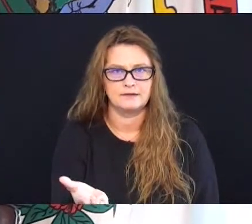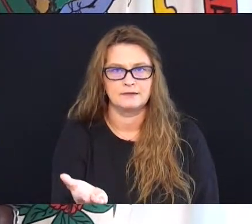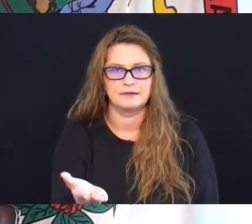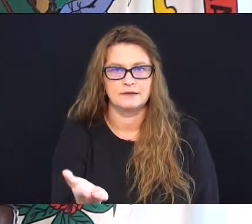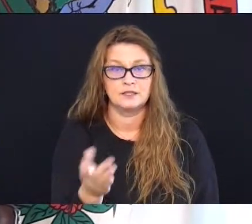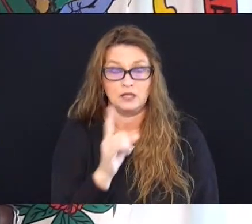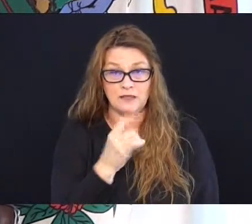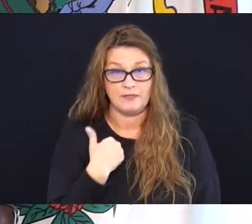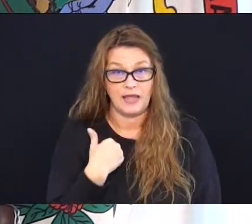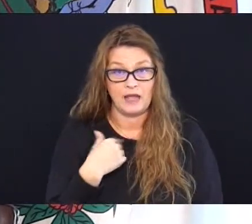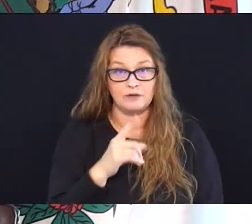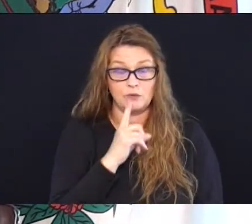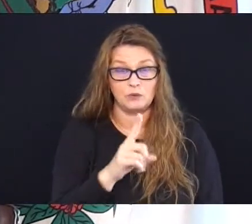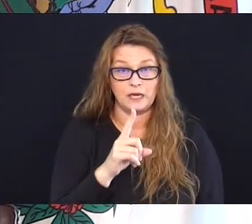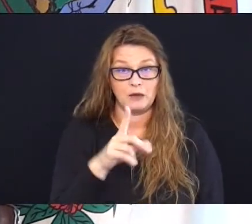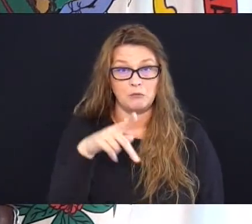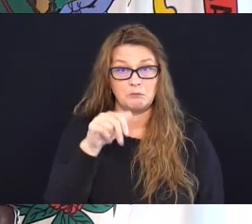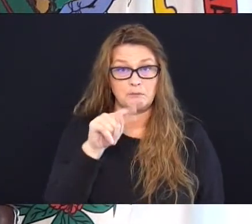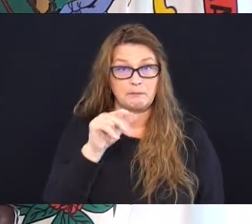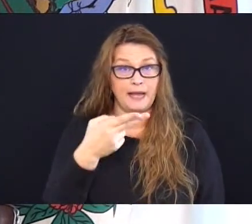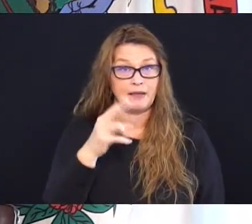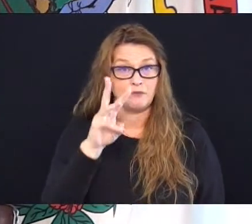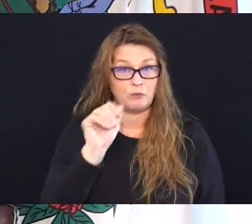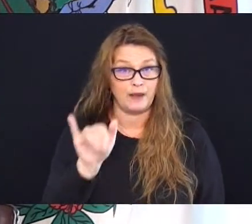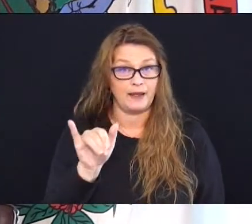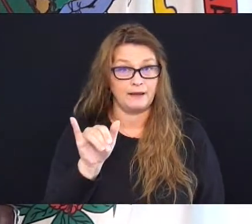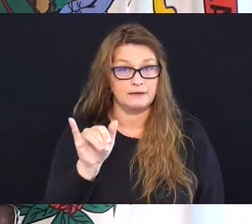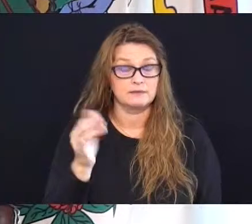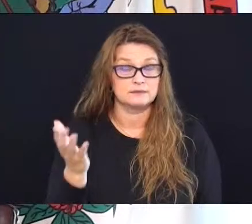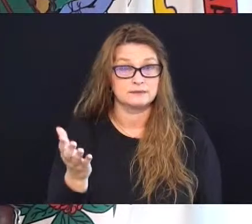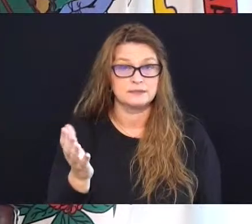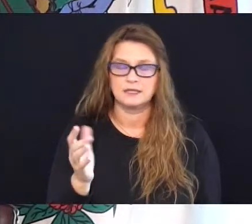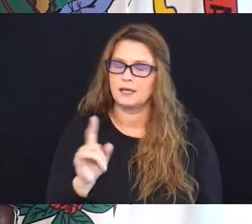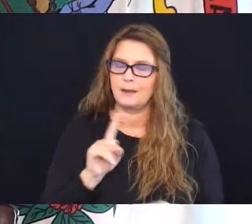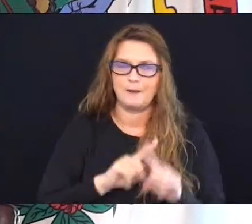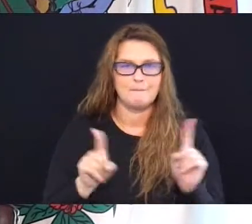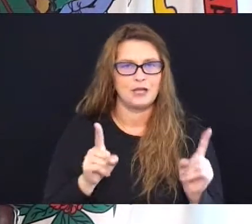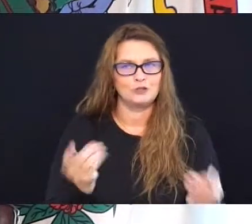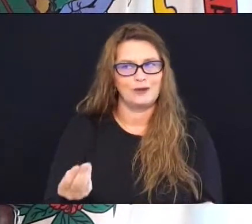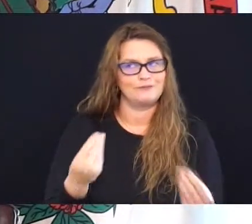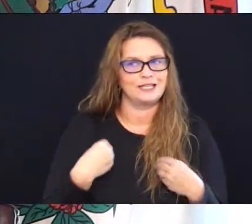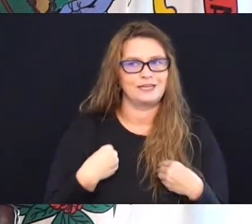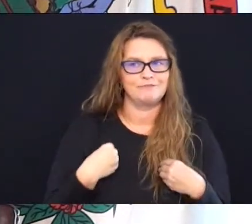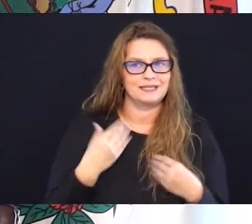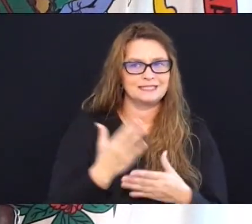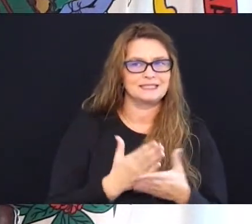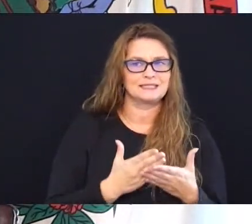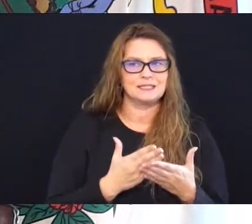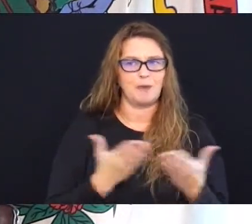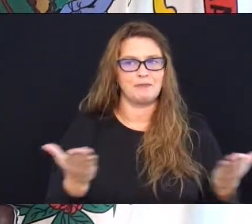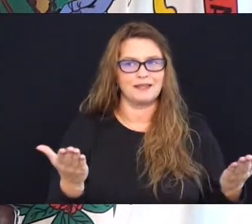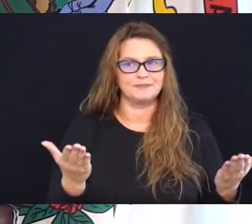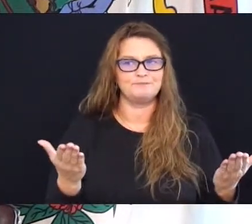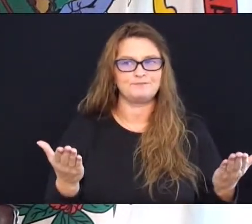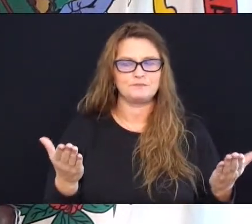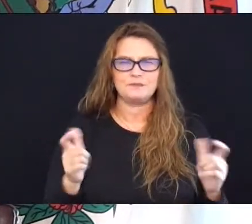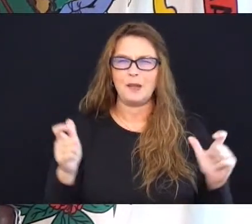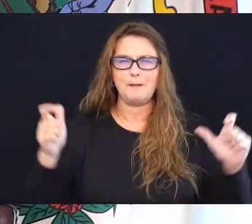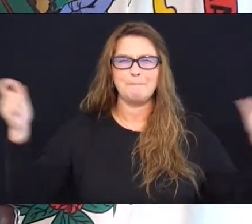real pathway to do that. But absolutely, Mark, you got to give me this. I'm a big